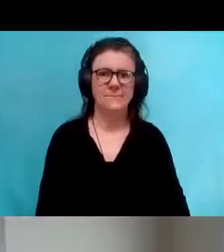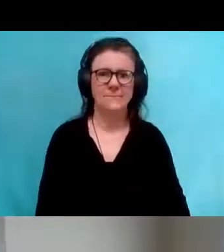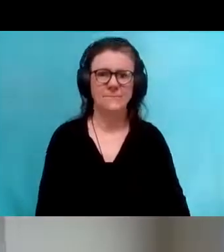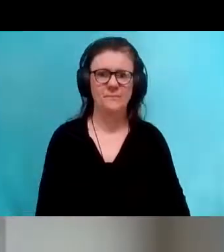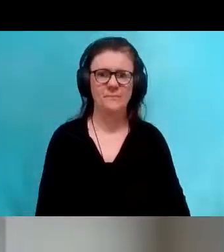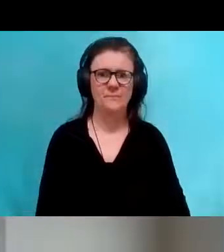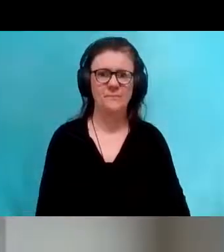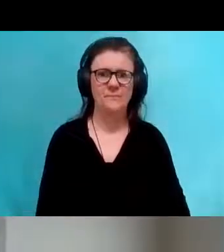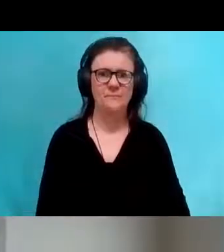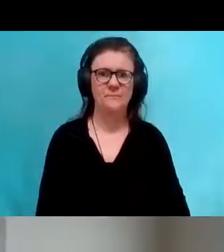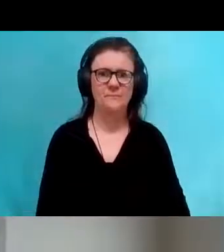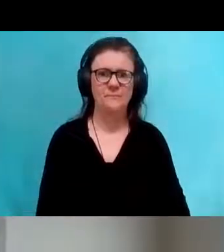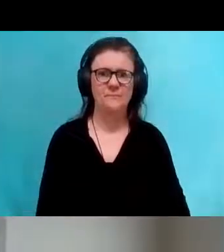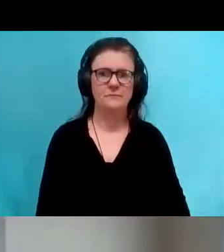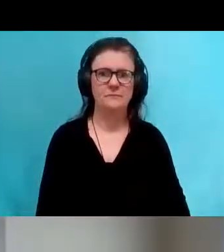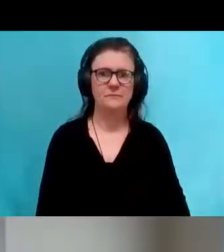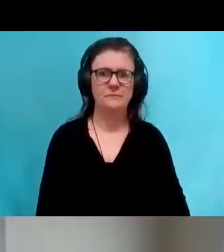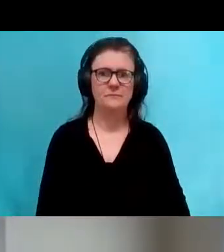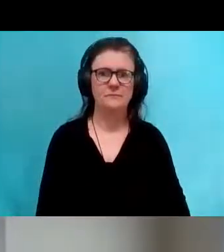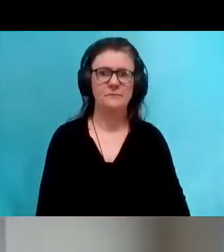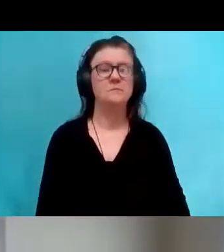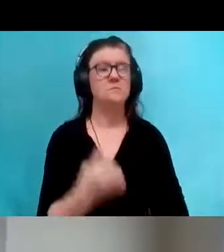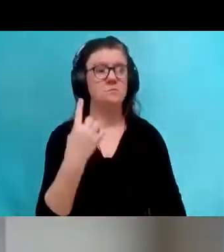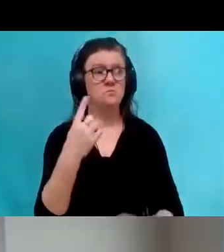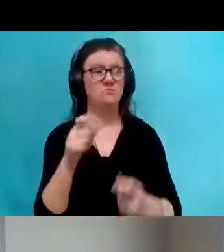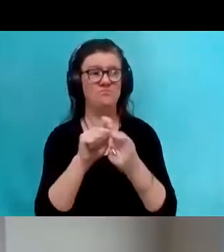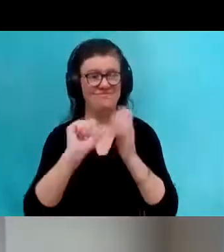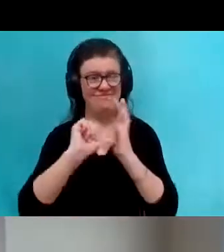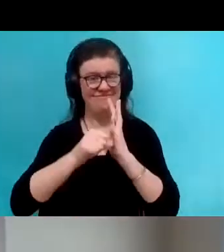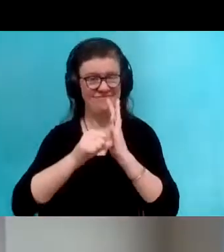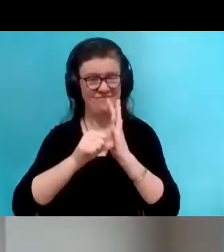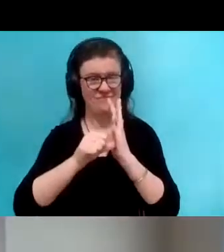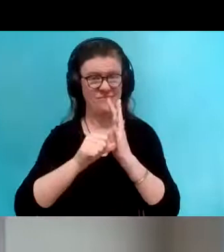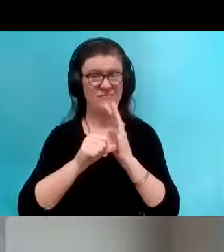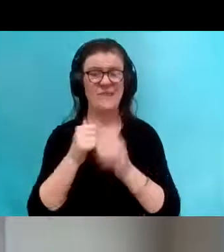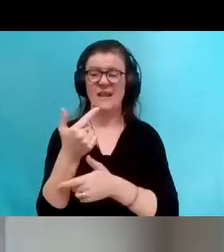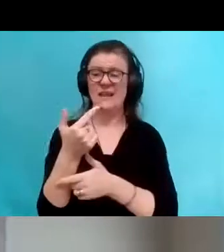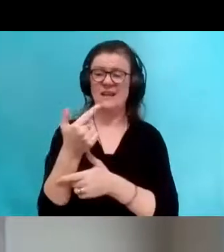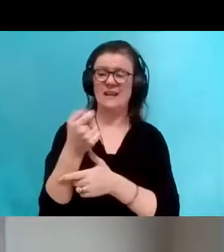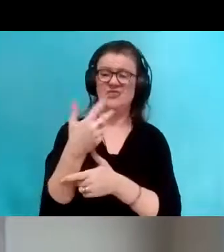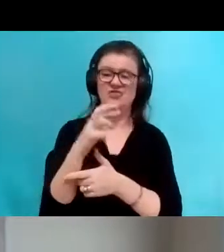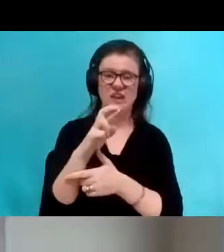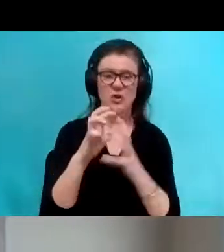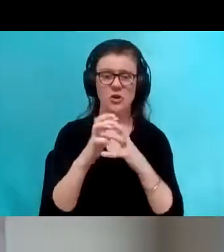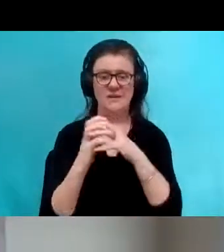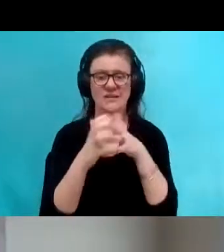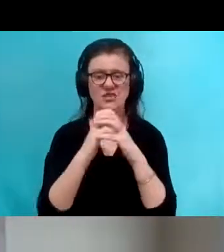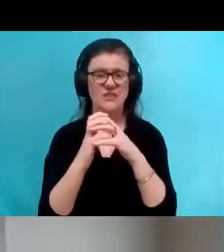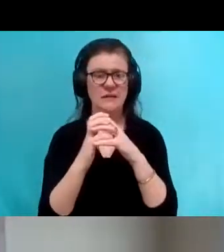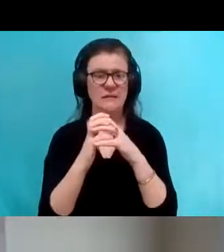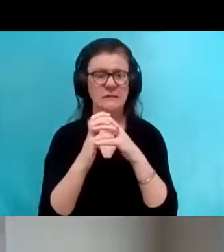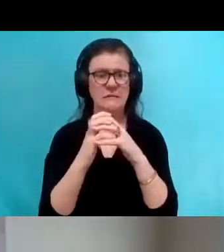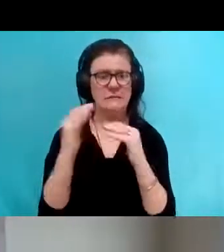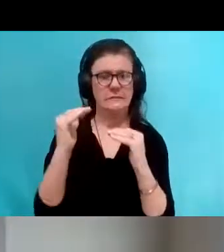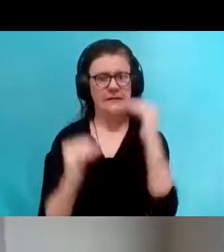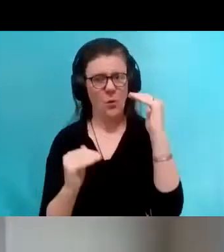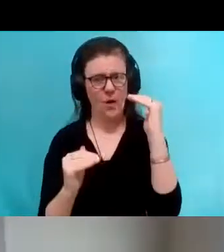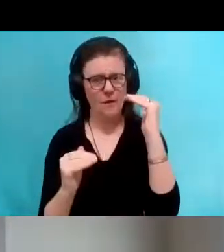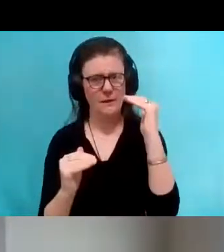And one thing that we wanted to pay particular attention is how to address gender and intersecting inequalities and ensure that this